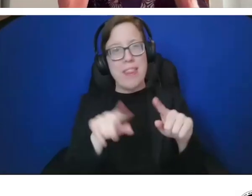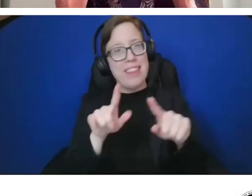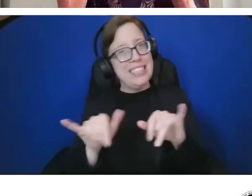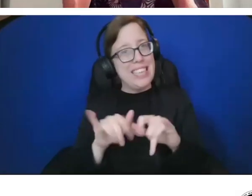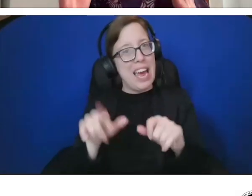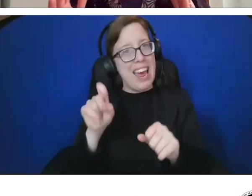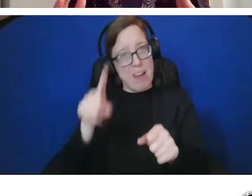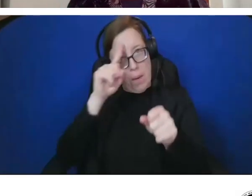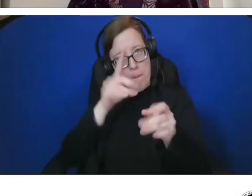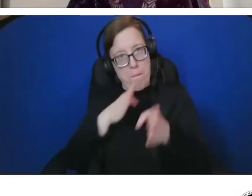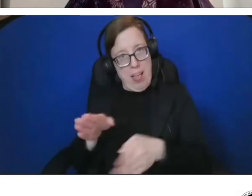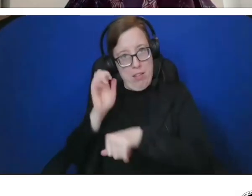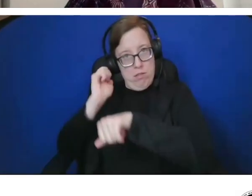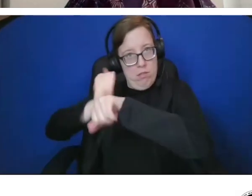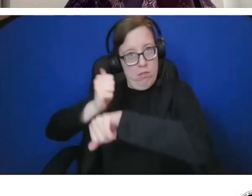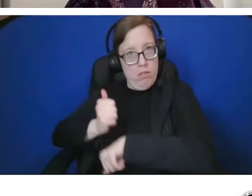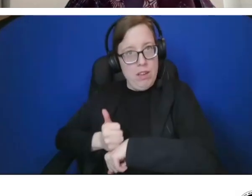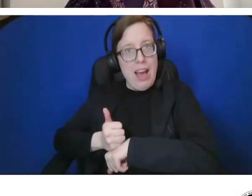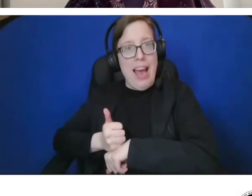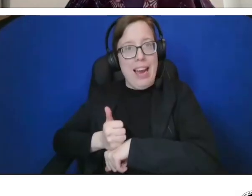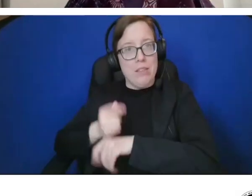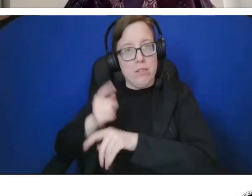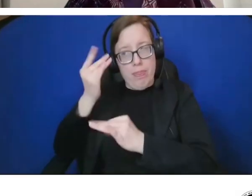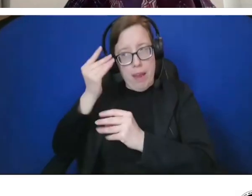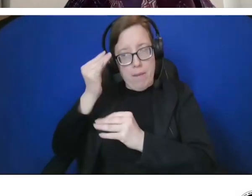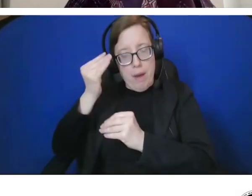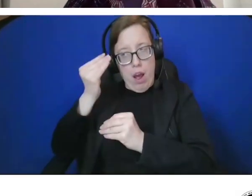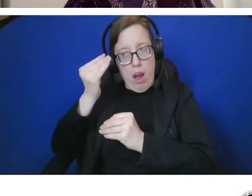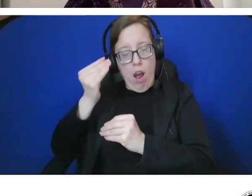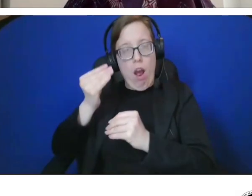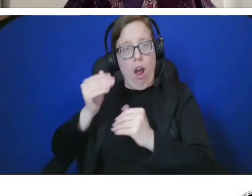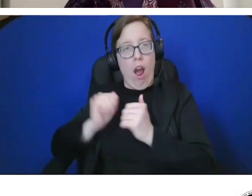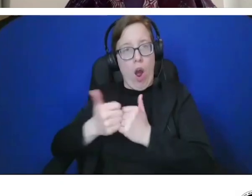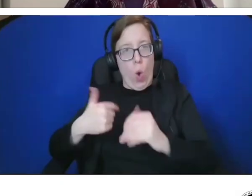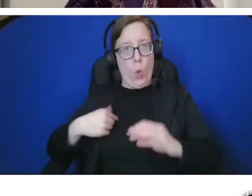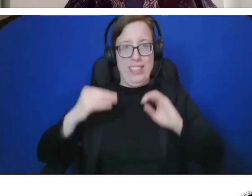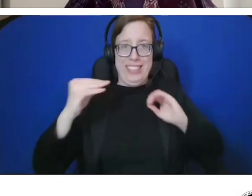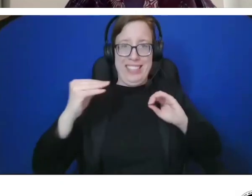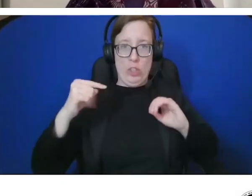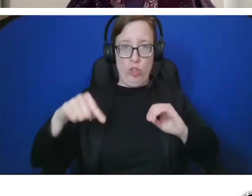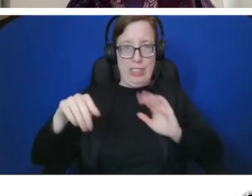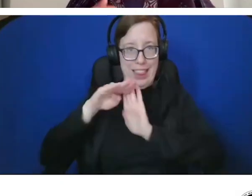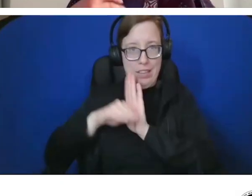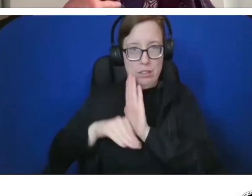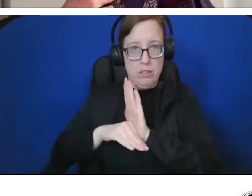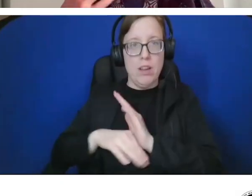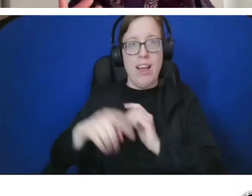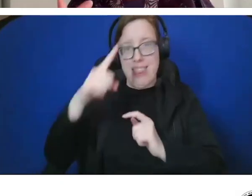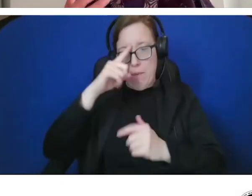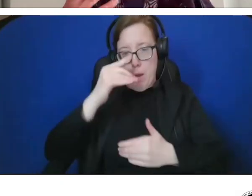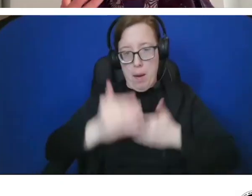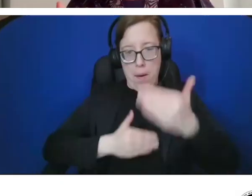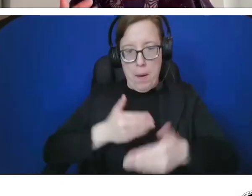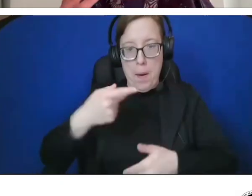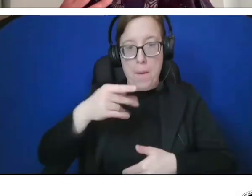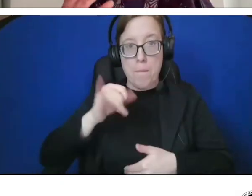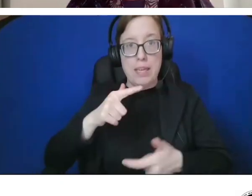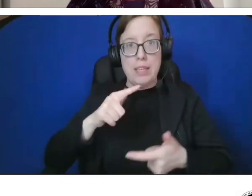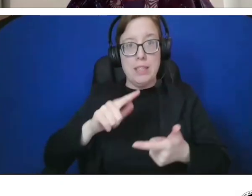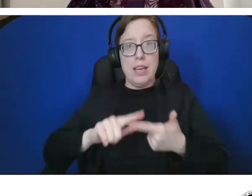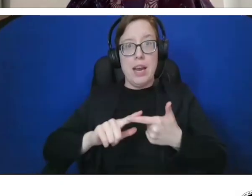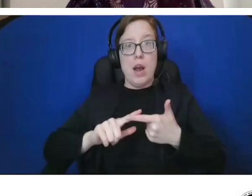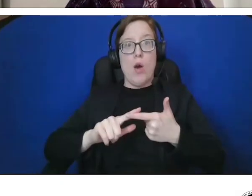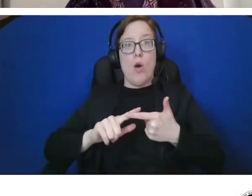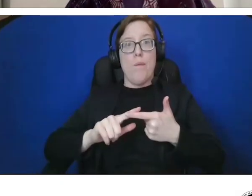but we still have to be planful and thoughtful about how we deliver most of the lessons we teach. So, we're going to think about pacing,